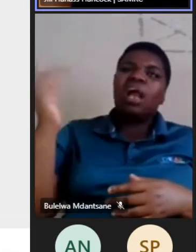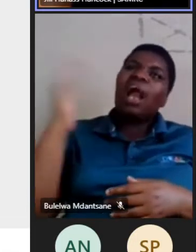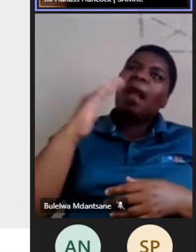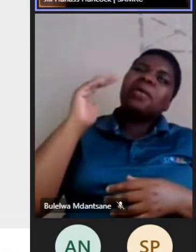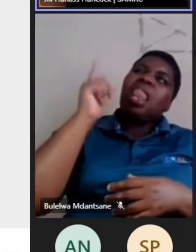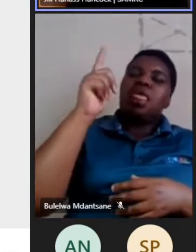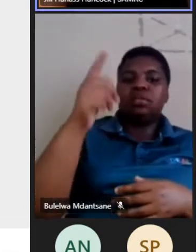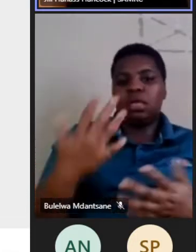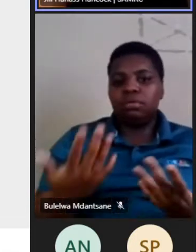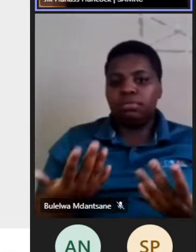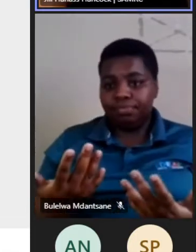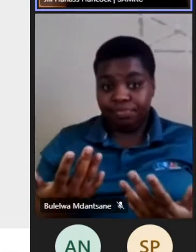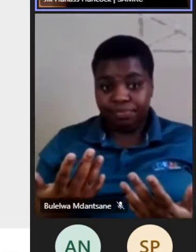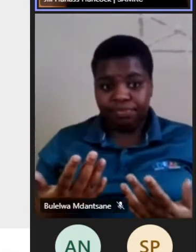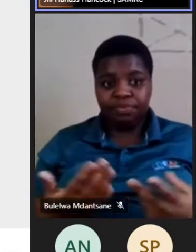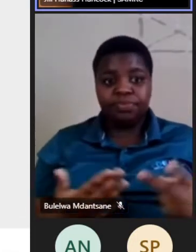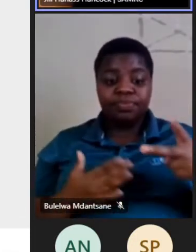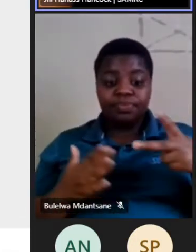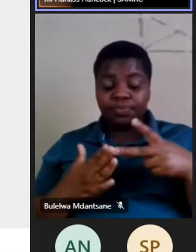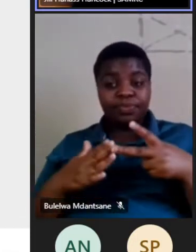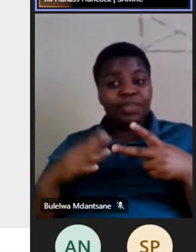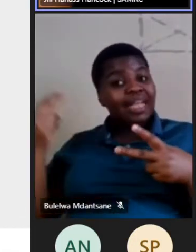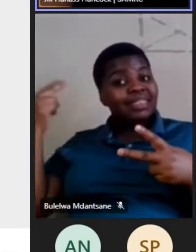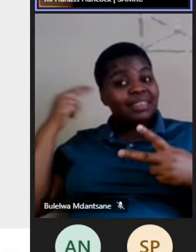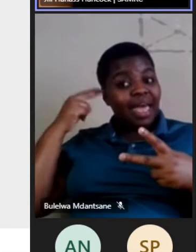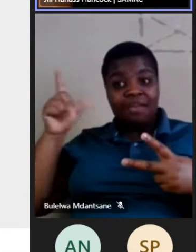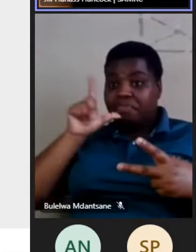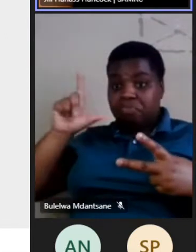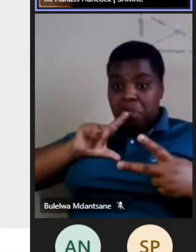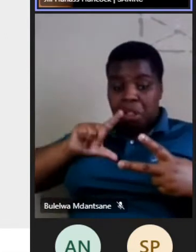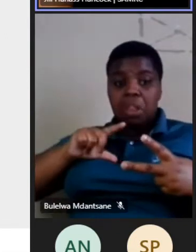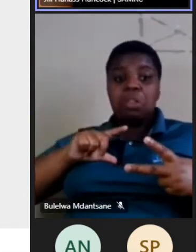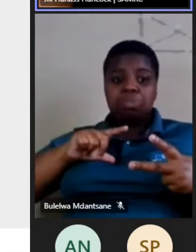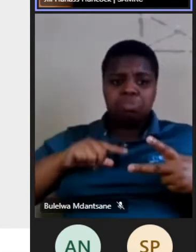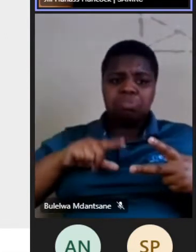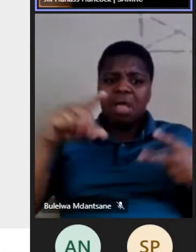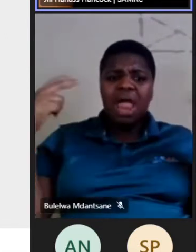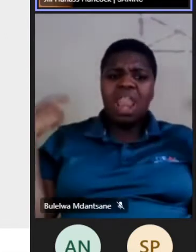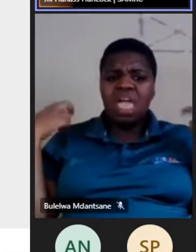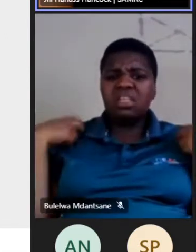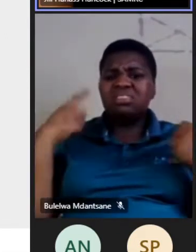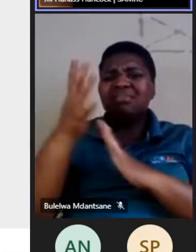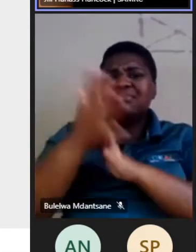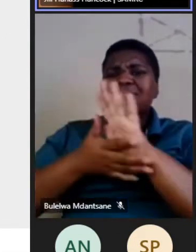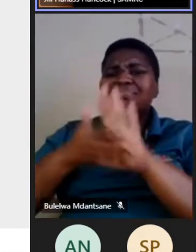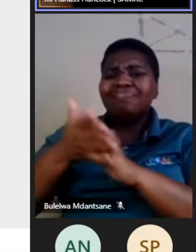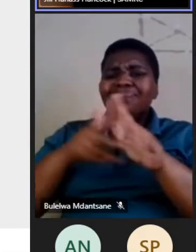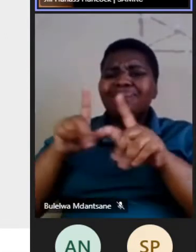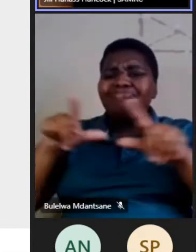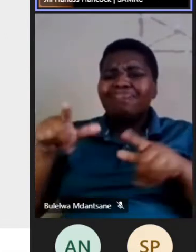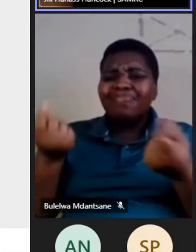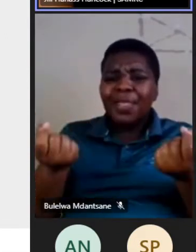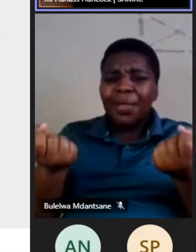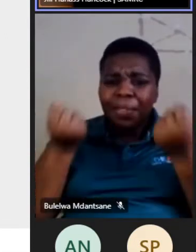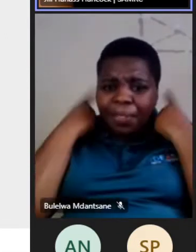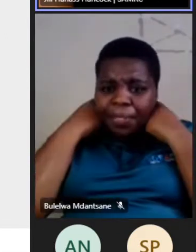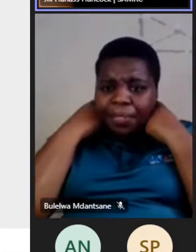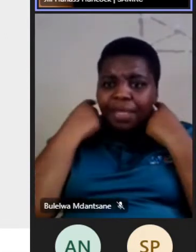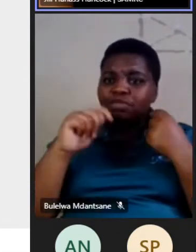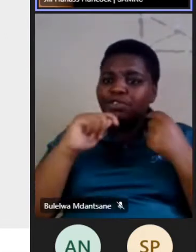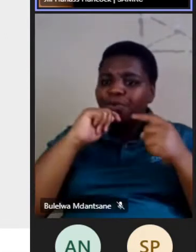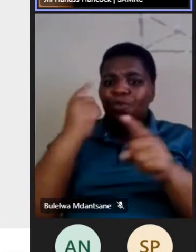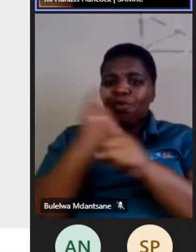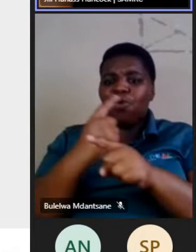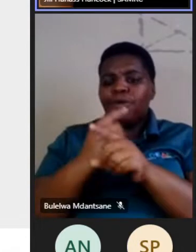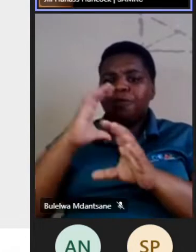disability. Then a deaf woman tells us here, so nurses at the clinic don't know sign language. It is very difficult to communicate with them.